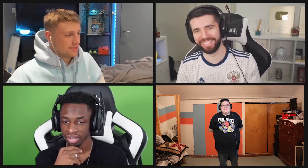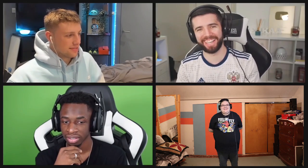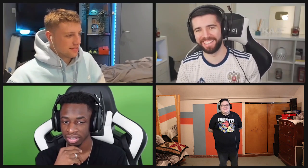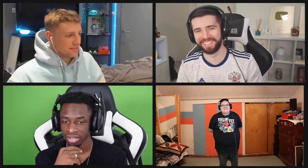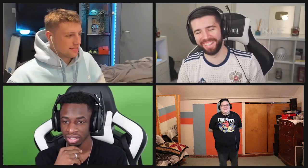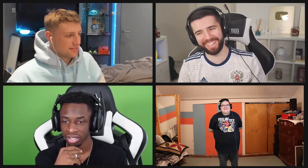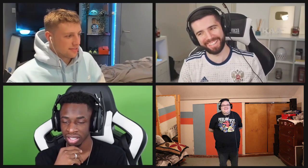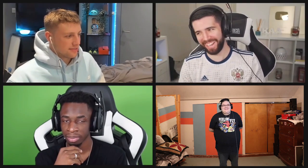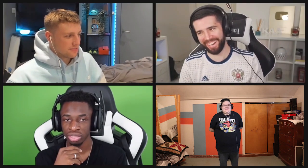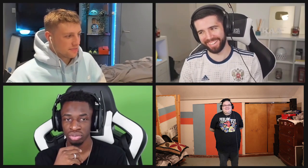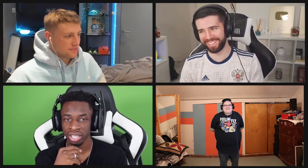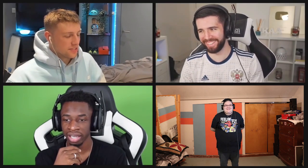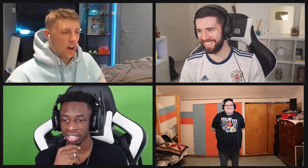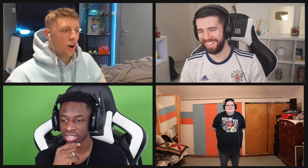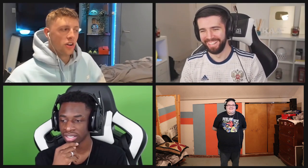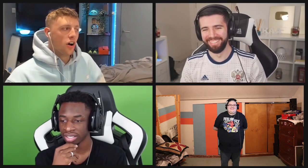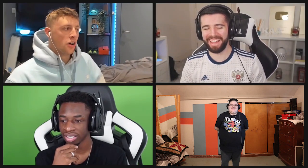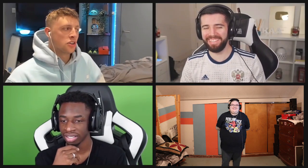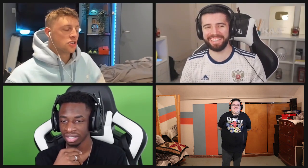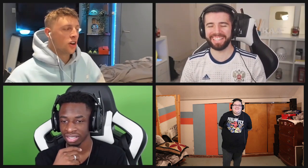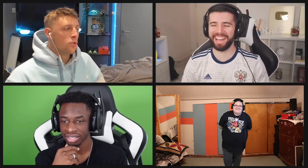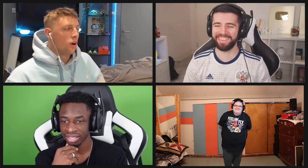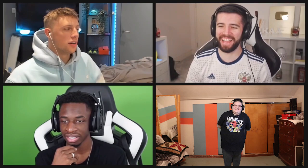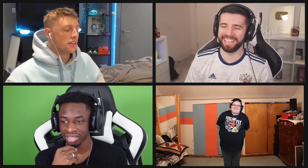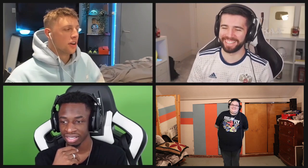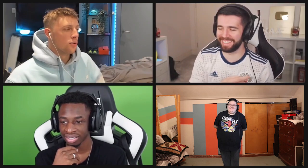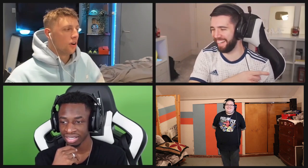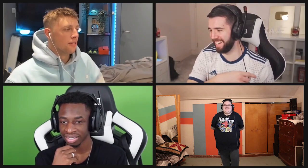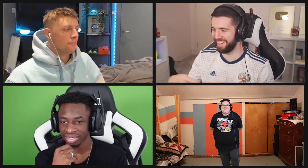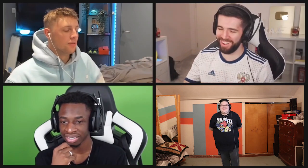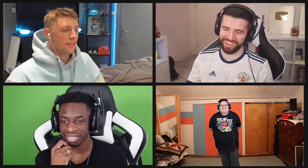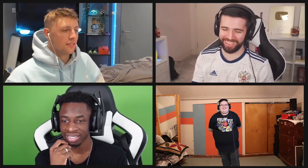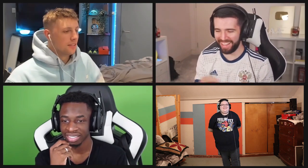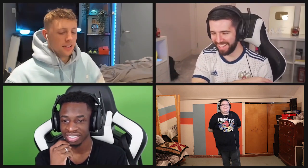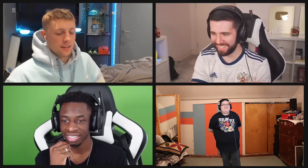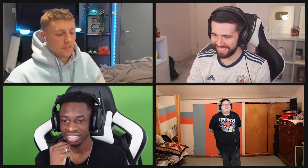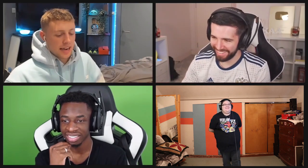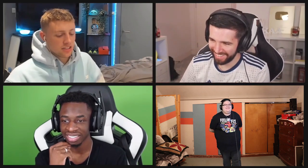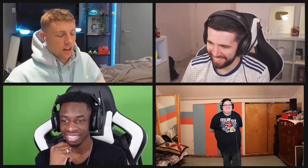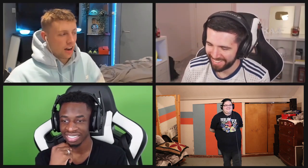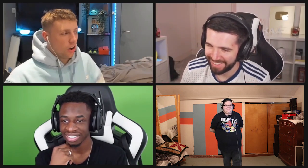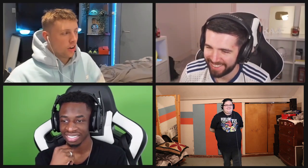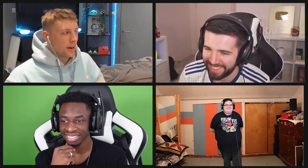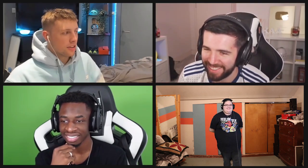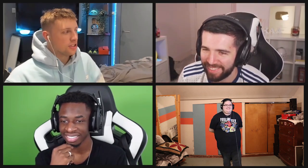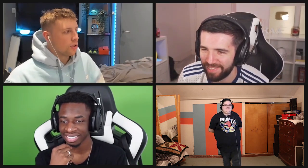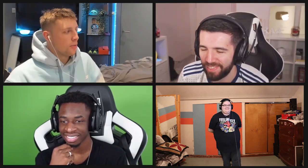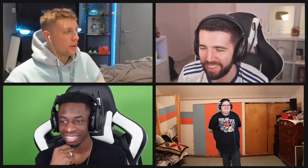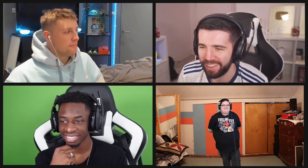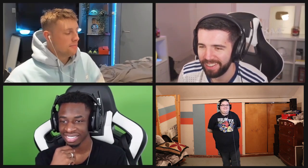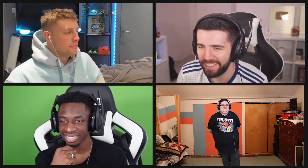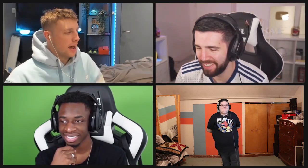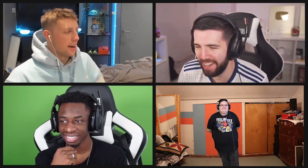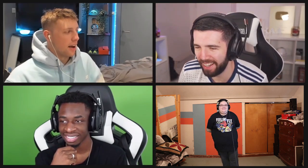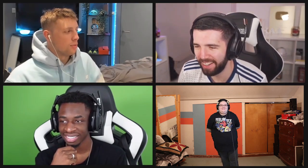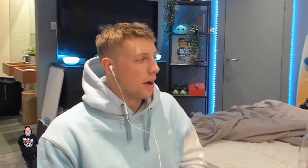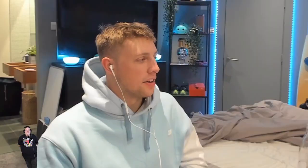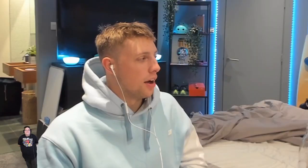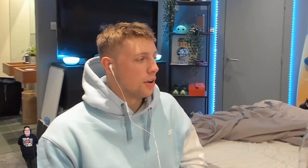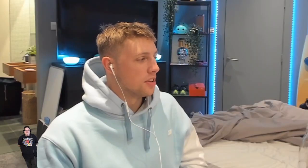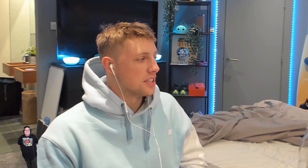get 100 girls. Just get 100. No. Make him sit there what? For ages, you know, like, no, yes. Nah, because a lot of them would actually swipe on him.